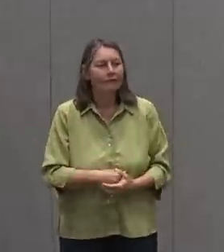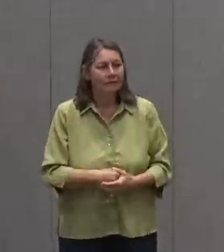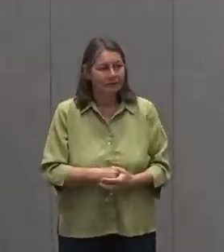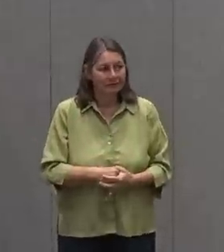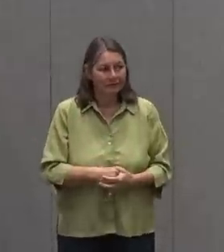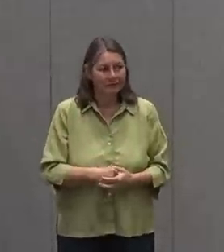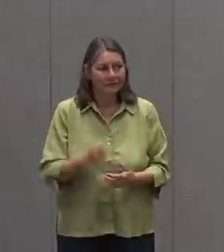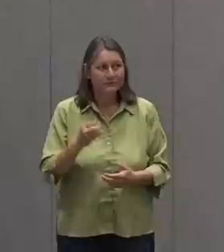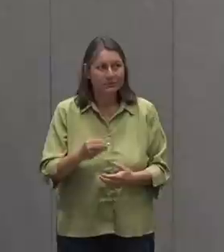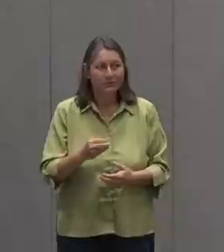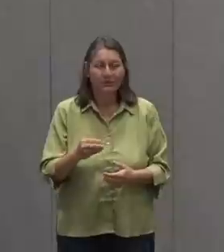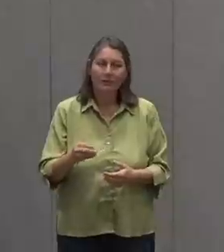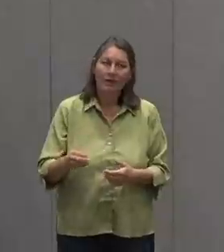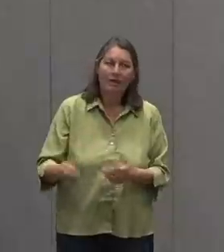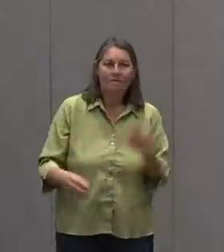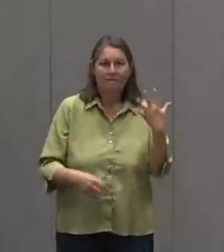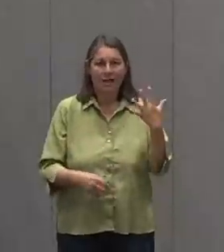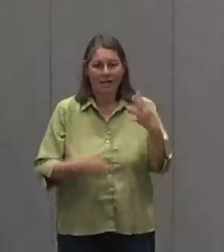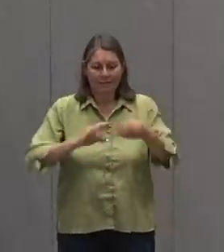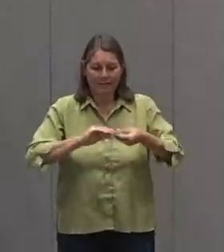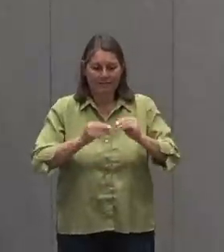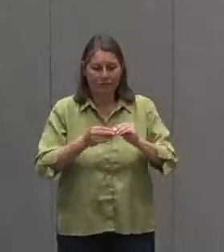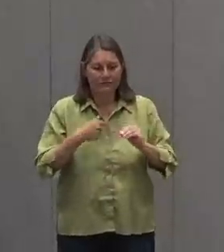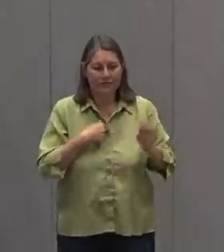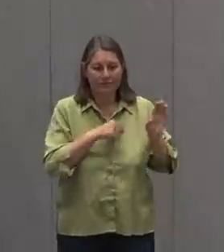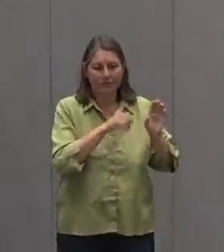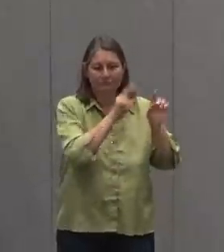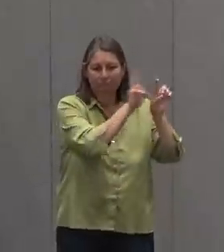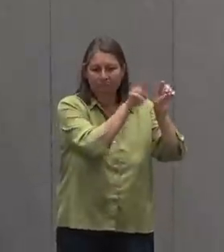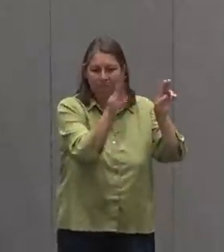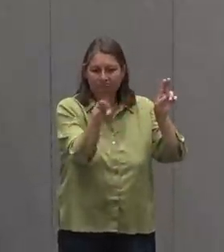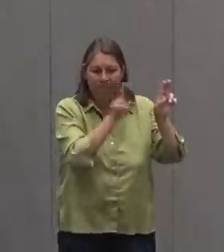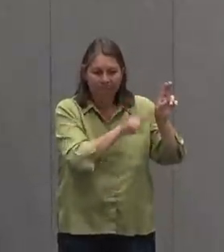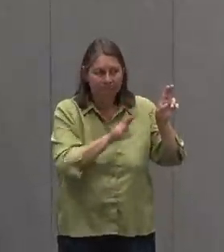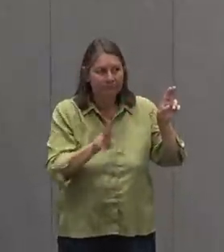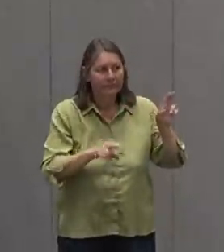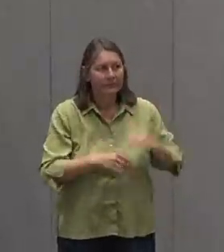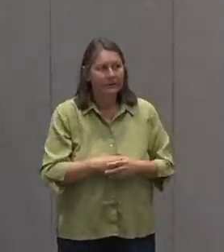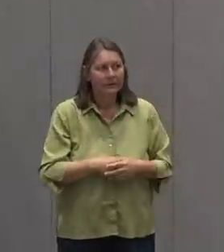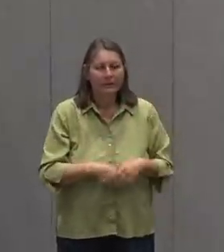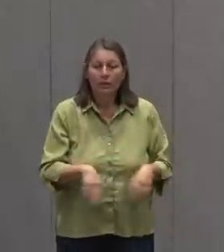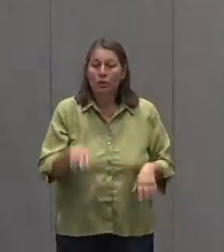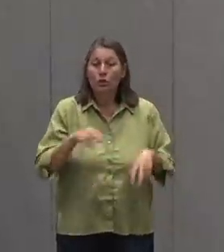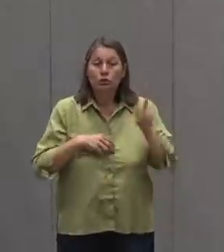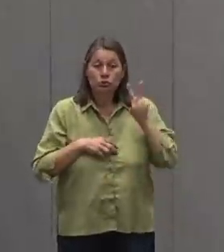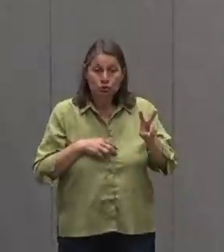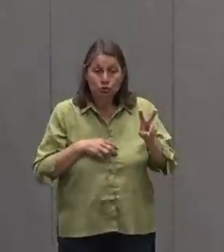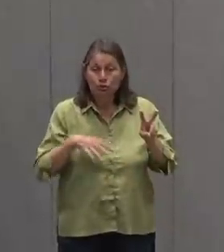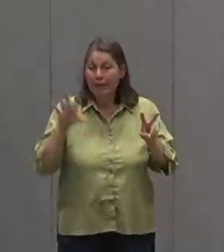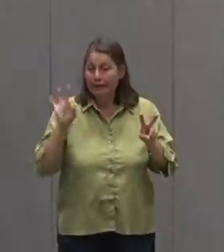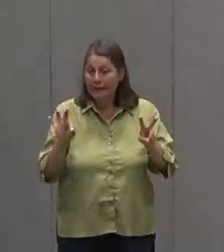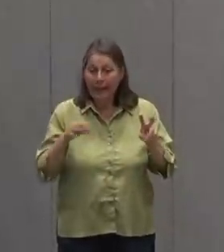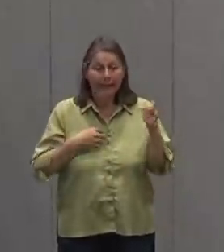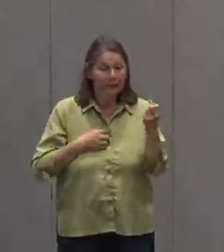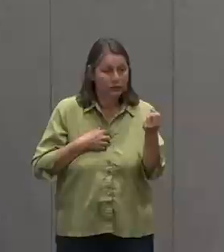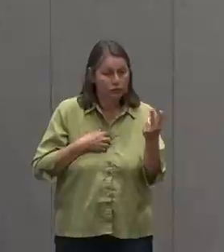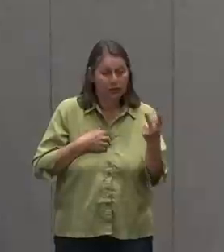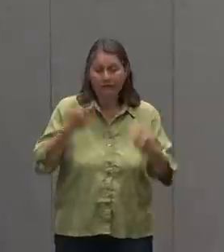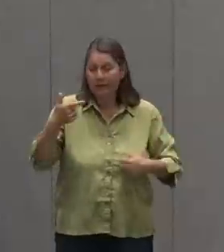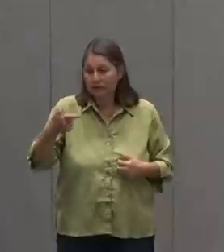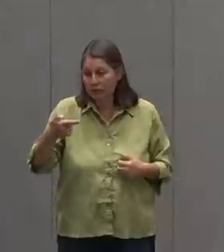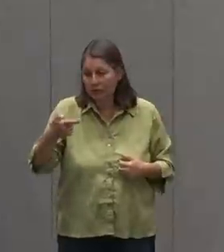the first 5 numbers. Okay? So we have a 2, 9, 12, 21,